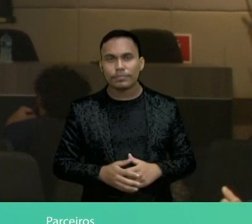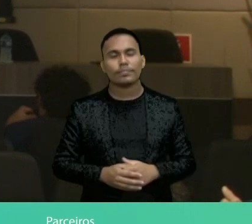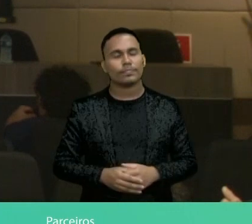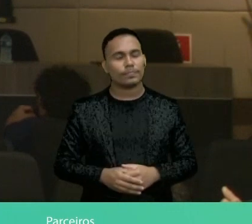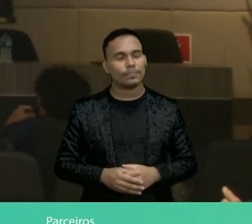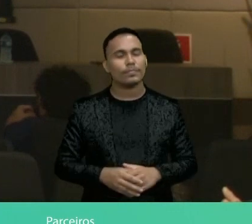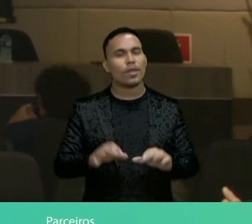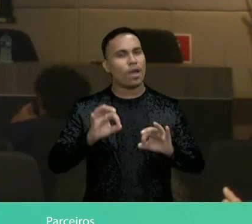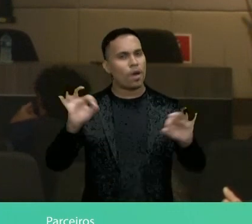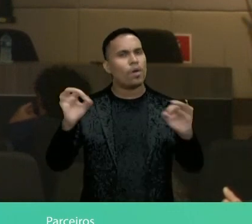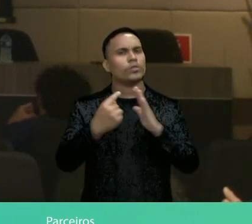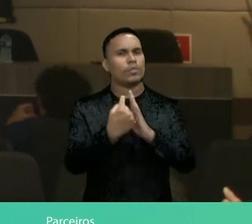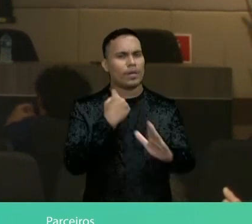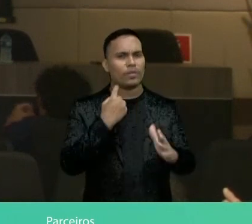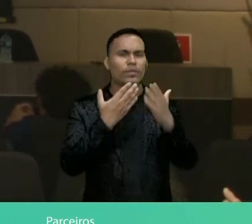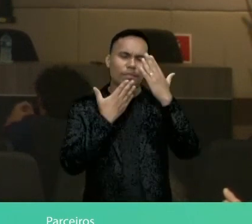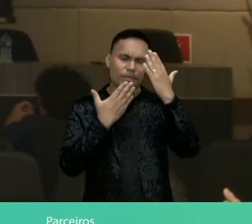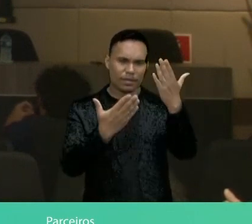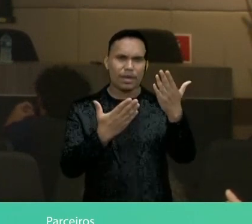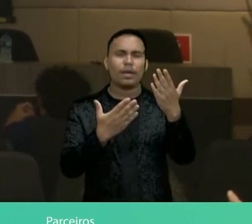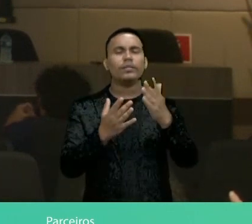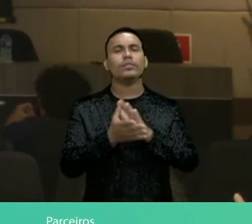Ótimo, obrigado pela pergunta.